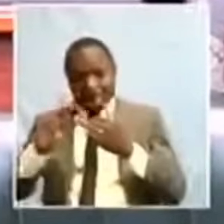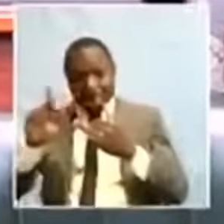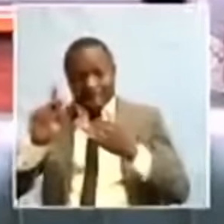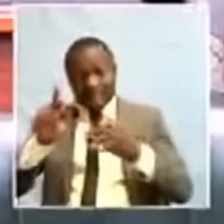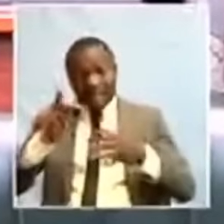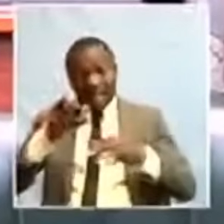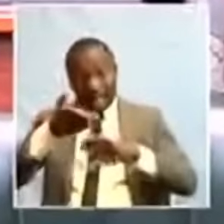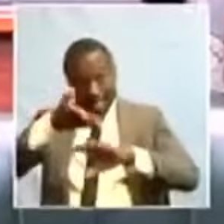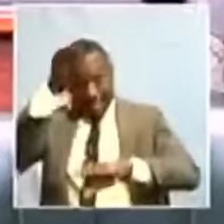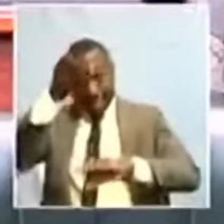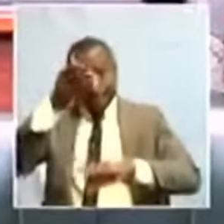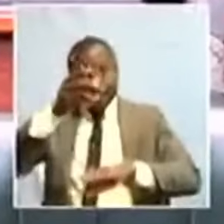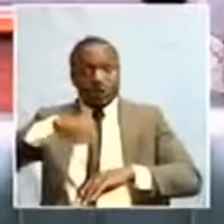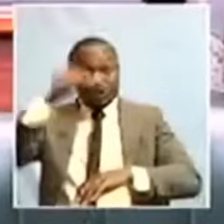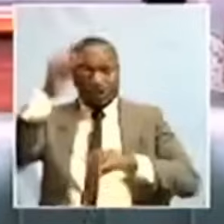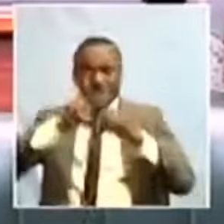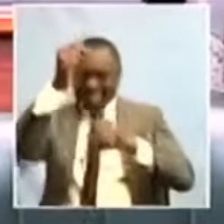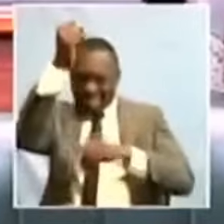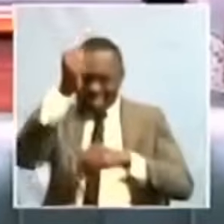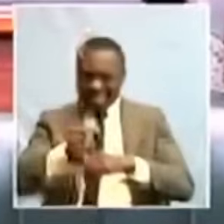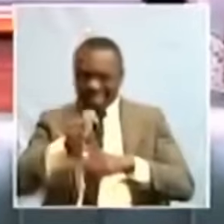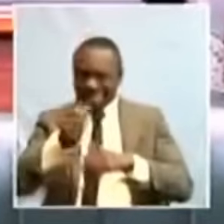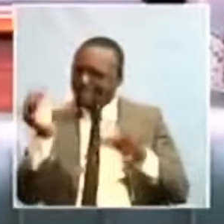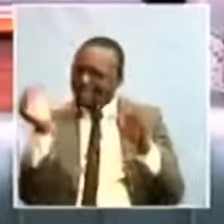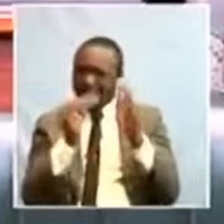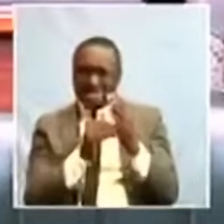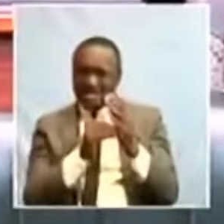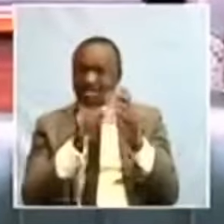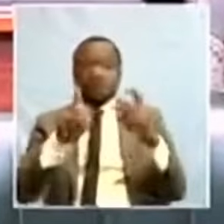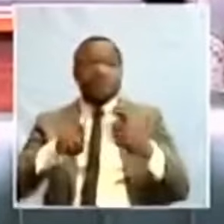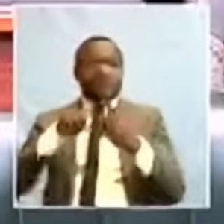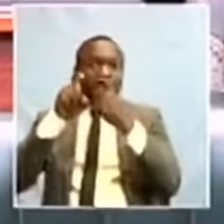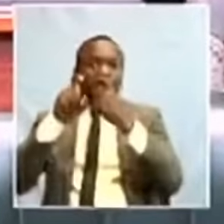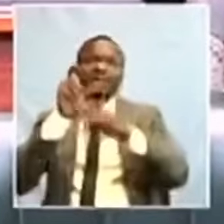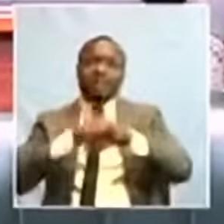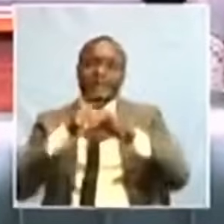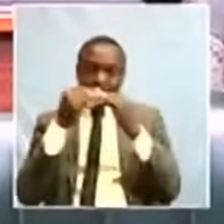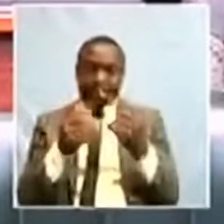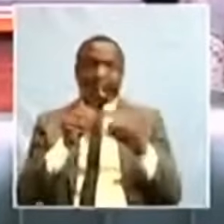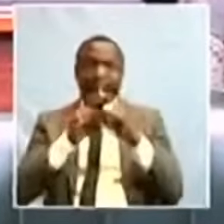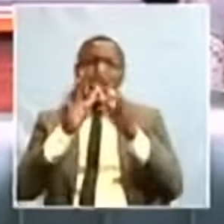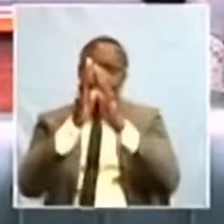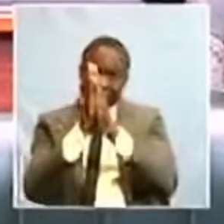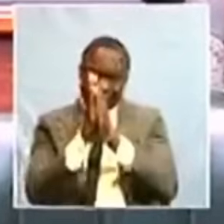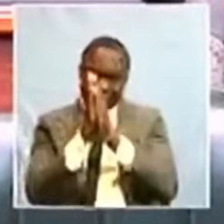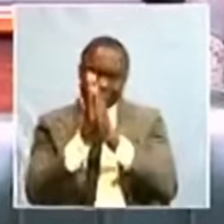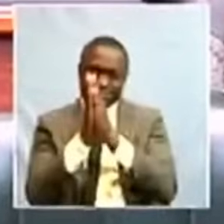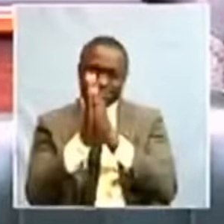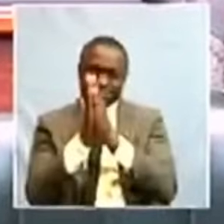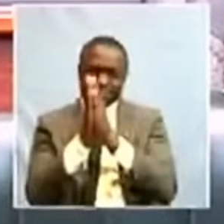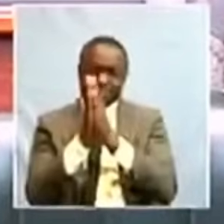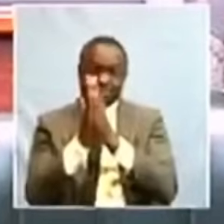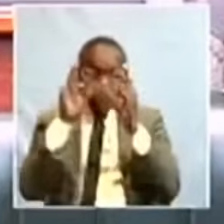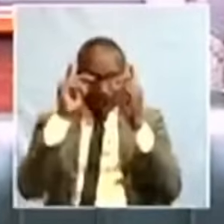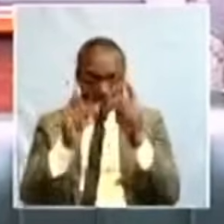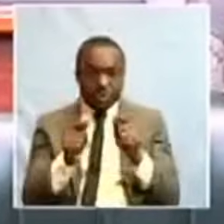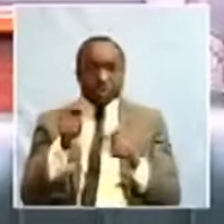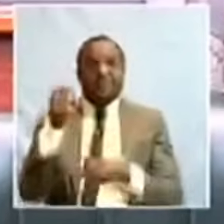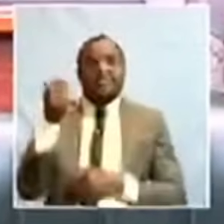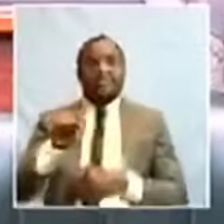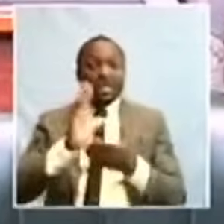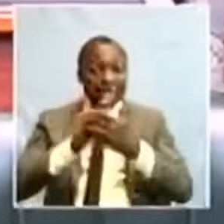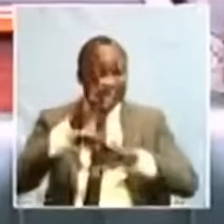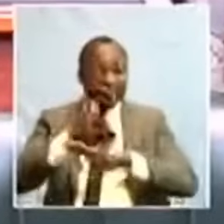north. But the south is again affected this time. But we pray that come 10th or